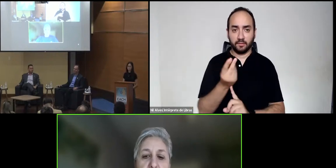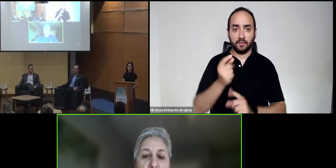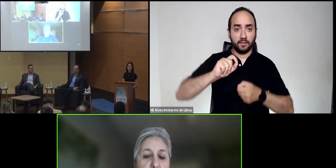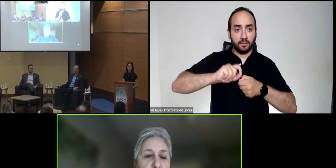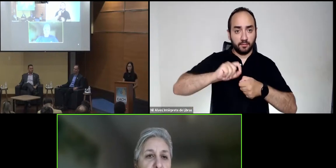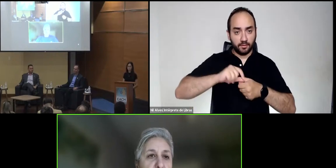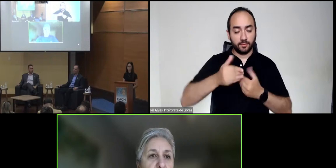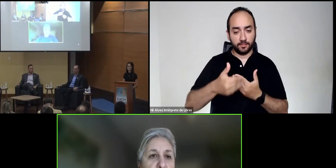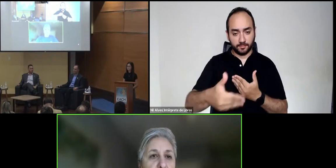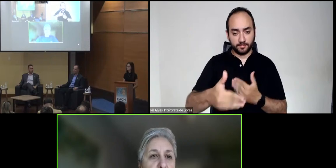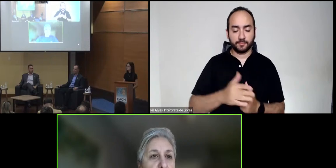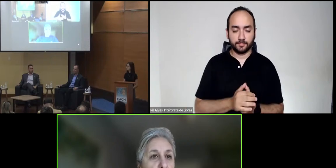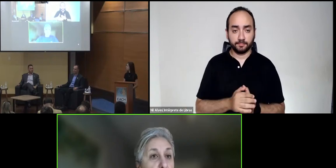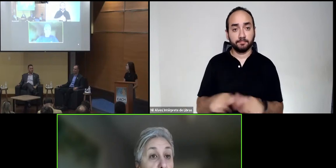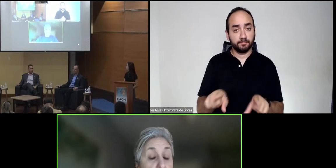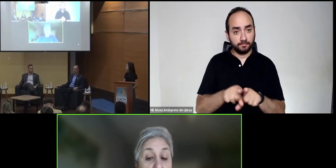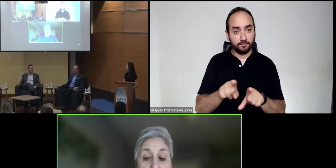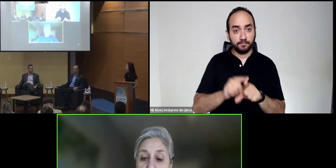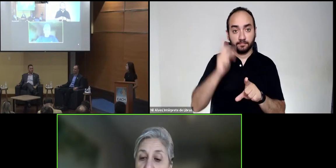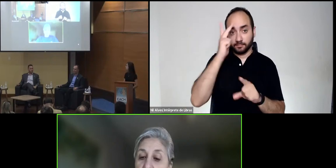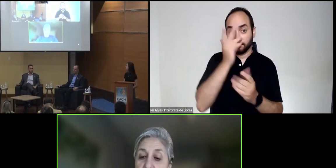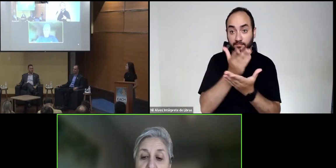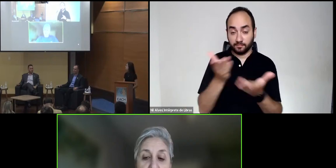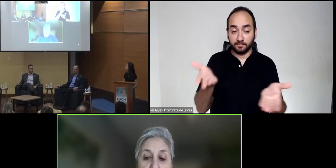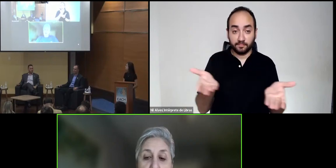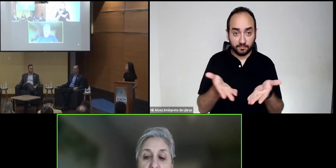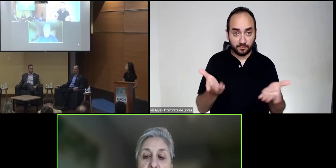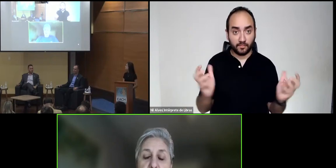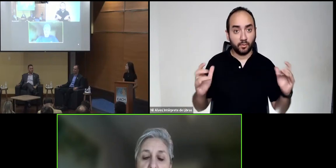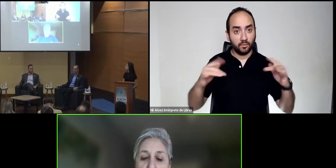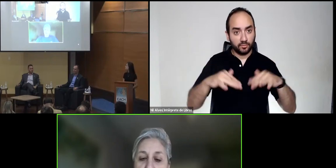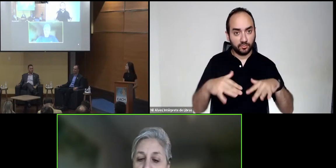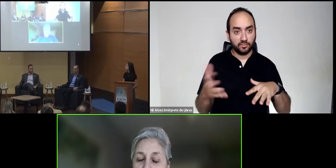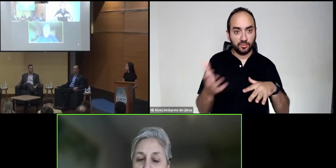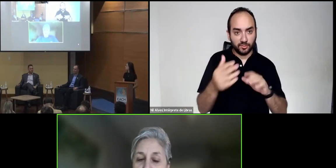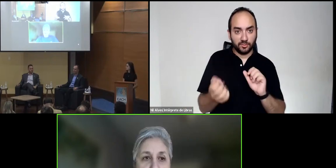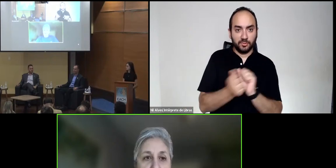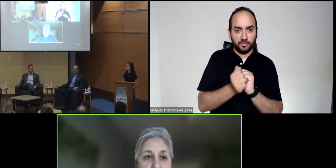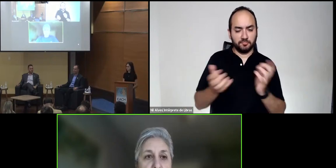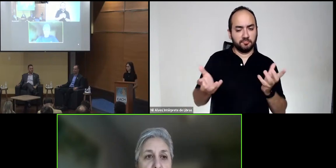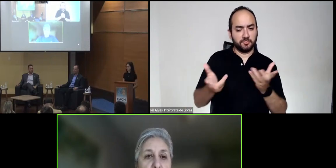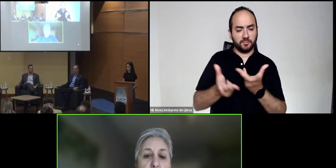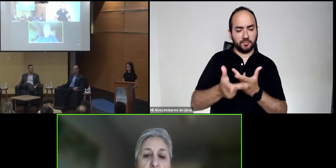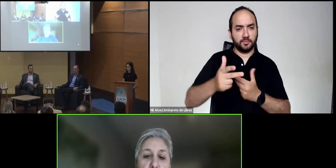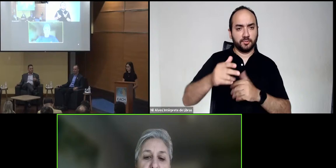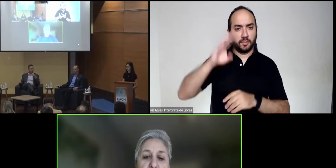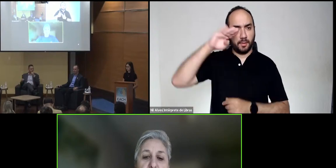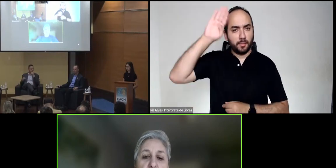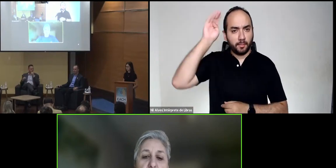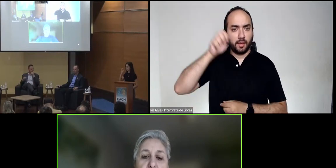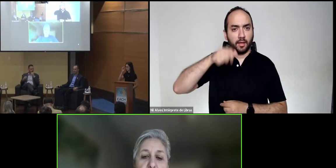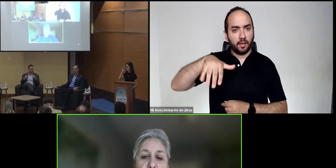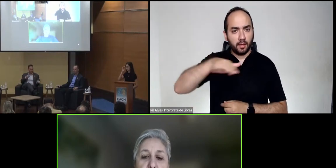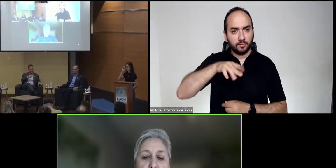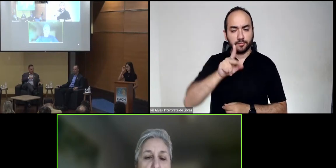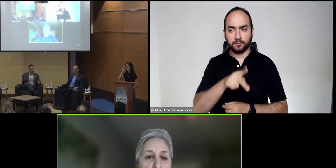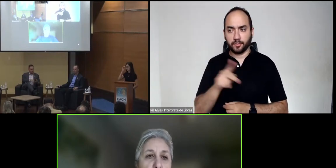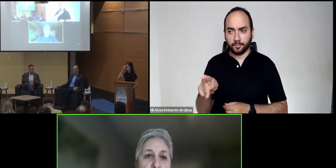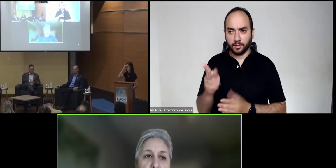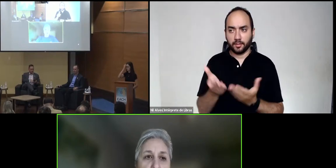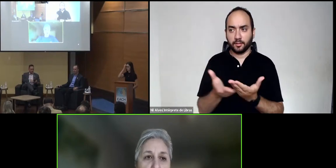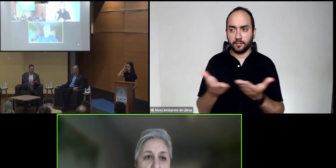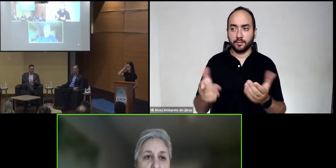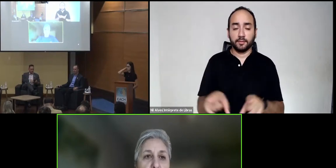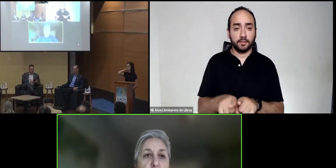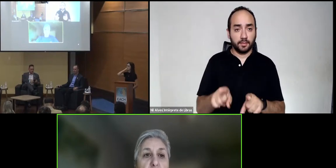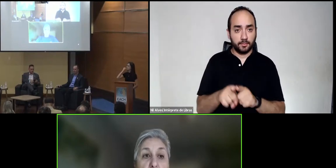joining us, experts in the field, including academics, professionals, emerging scholars from